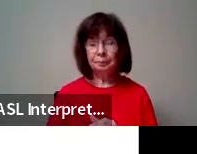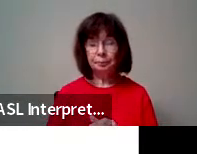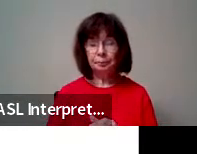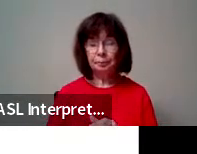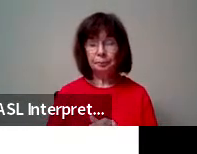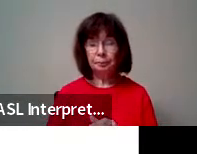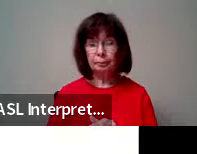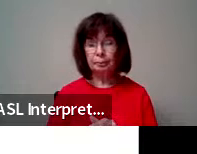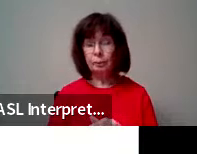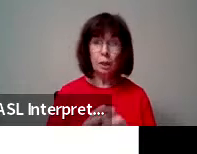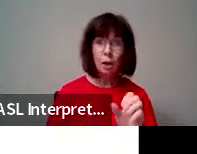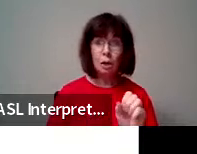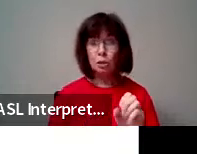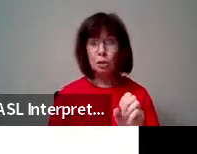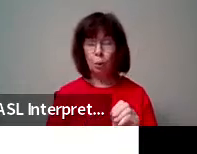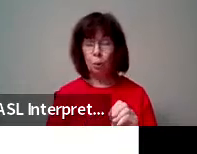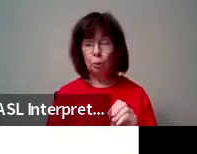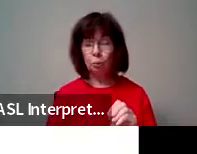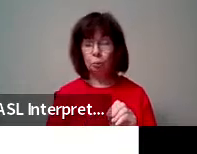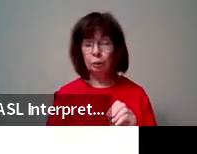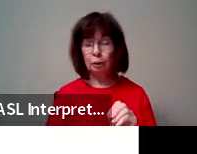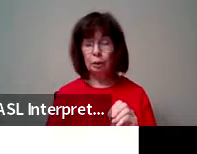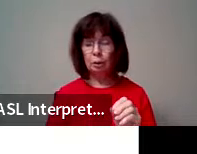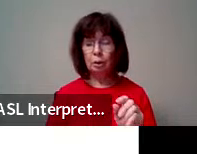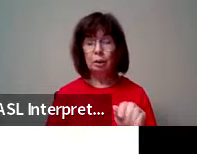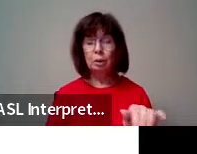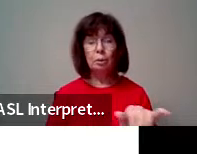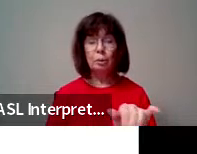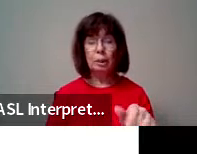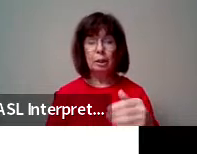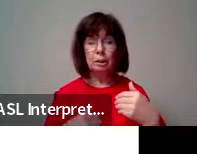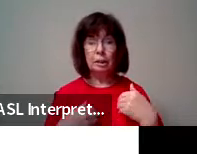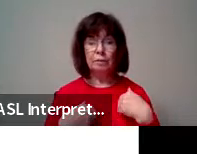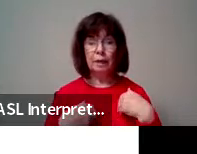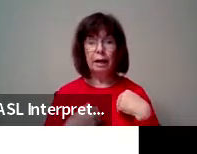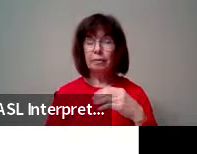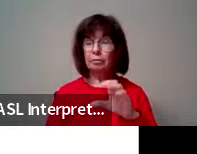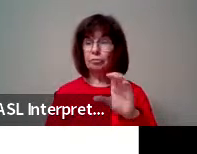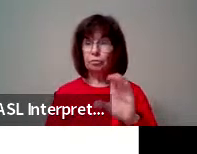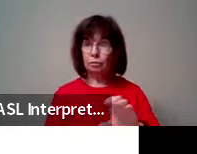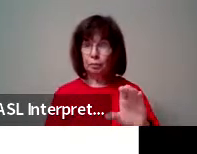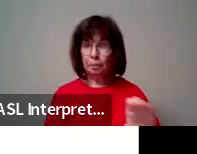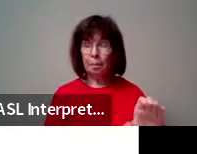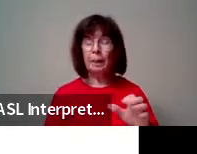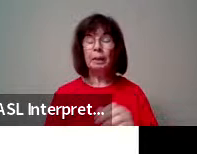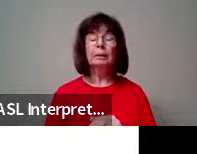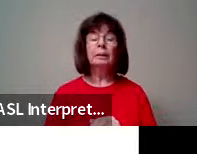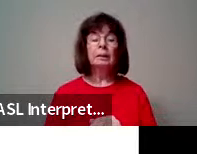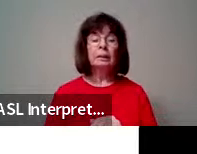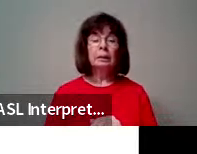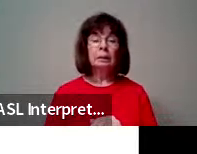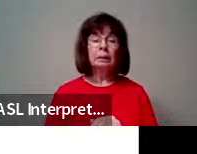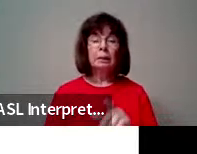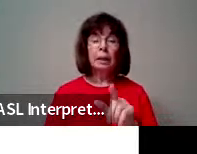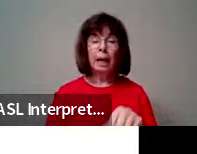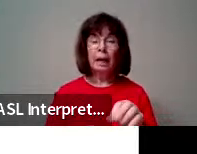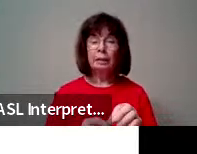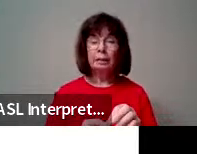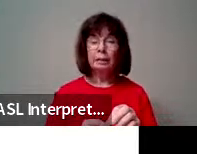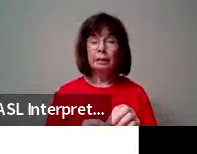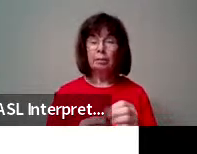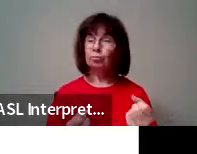Right. So we also have closed captioning and interpretation